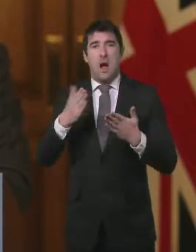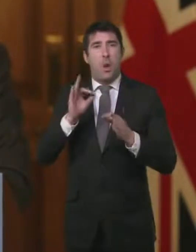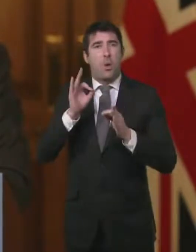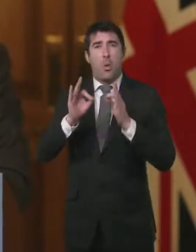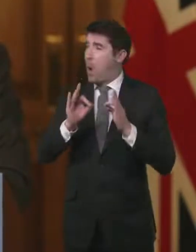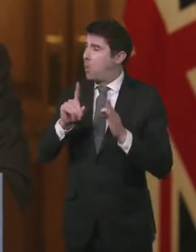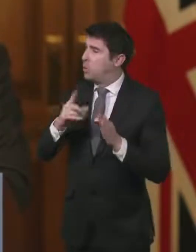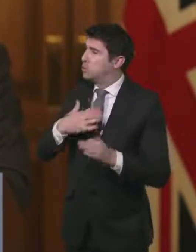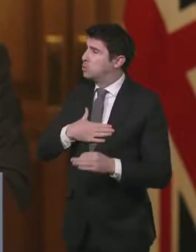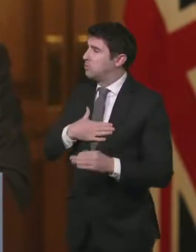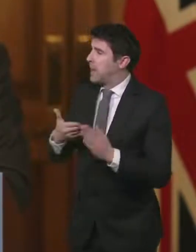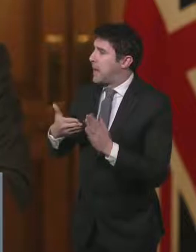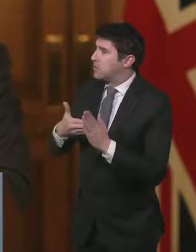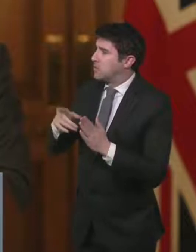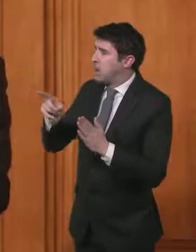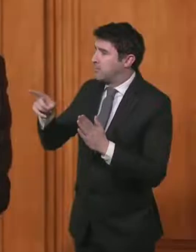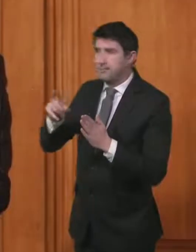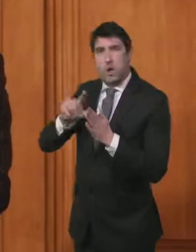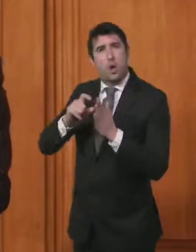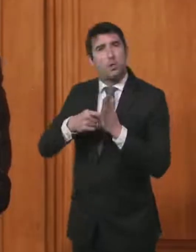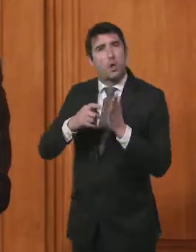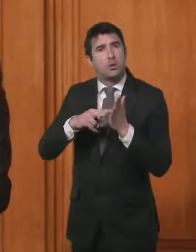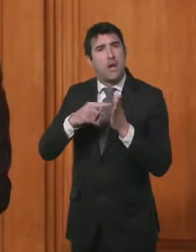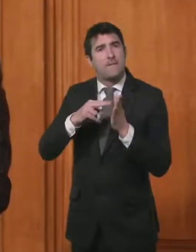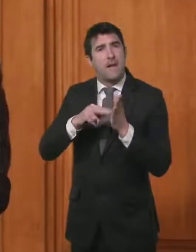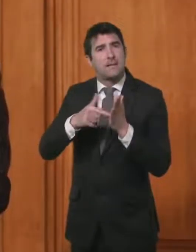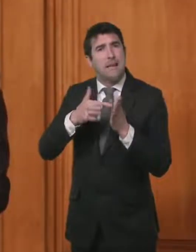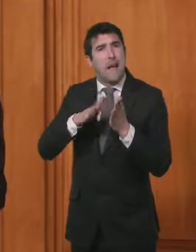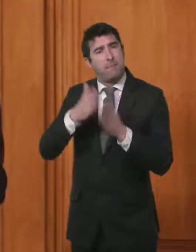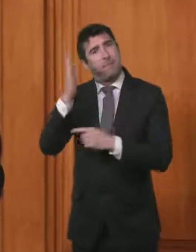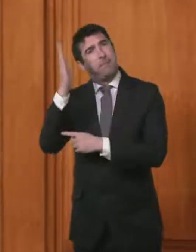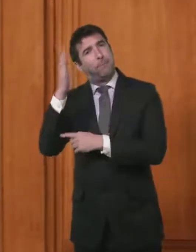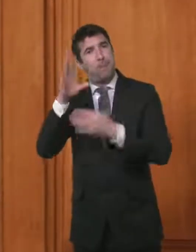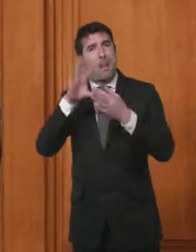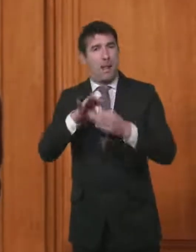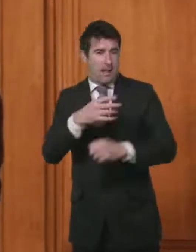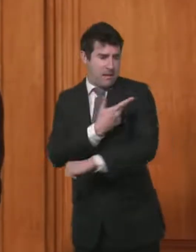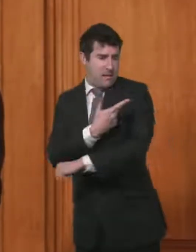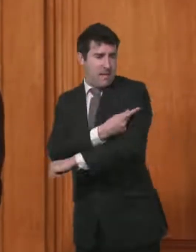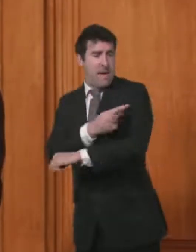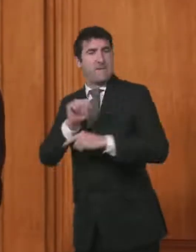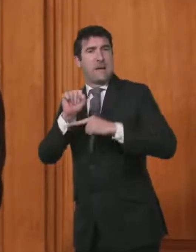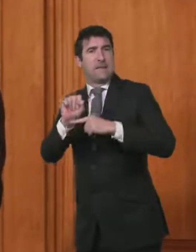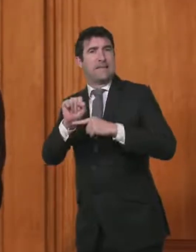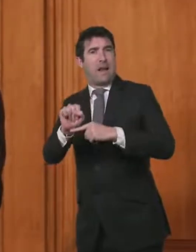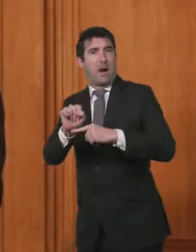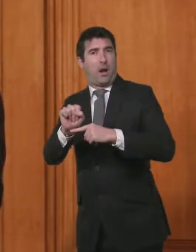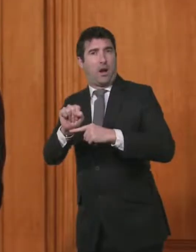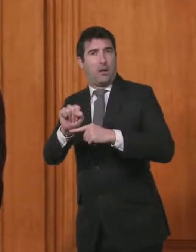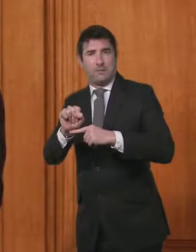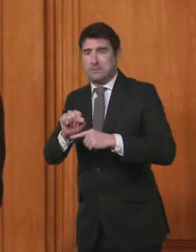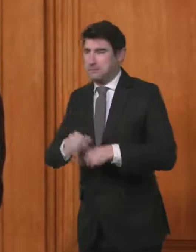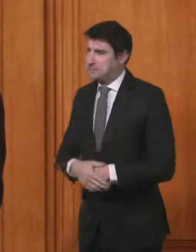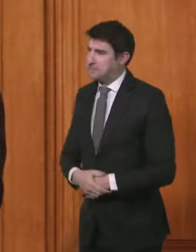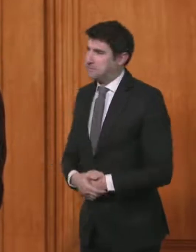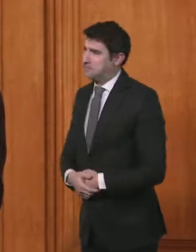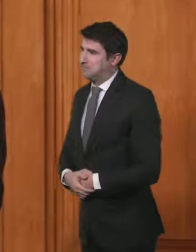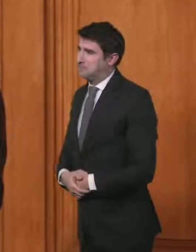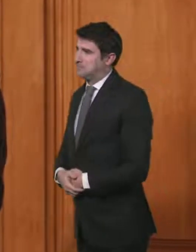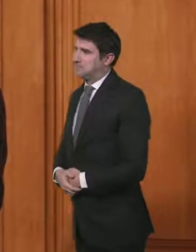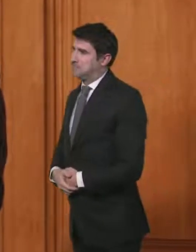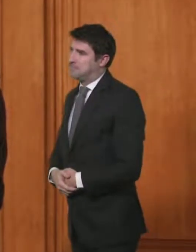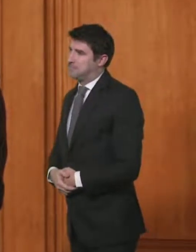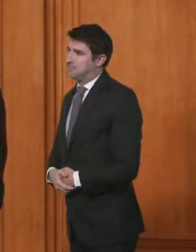the vaccine? Thank you. Yes. So it's not all bad news from my corner of the room. It's actually also a very good news